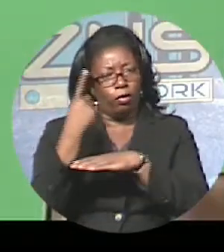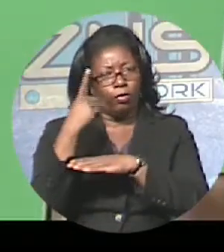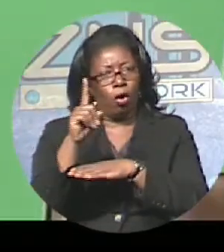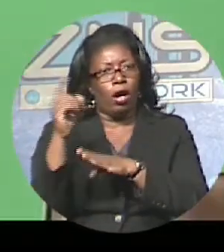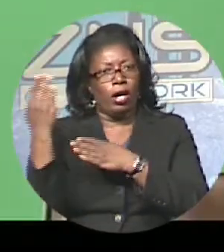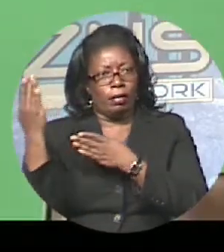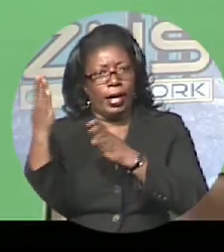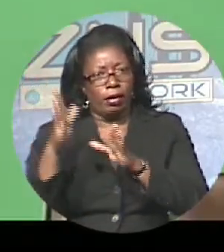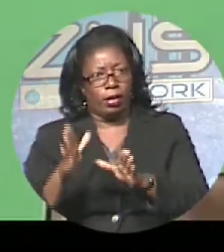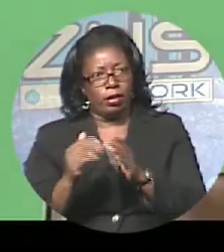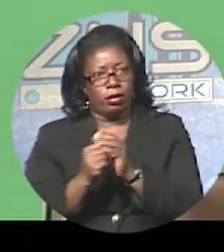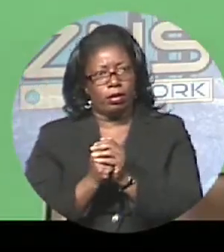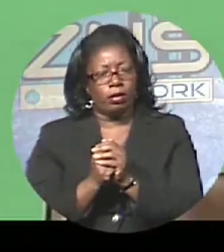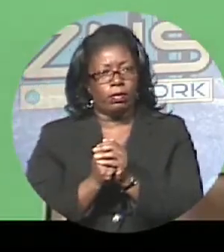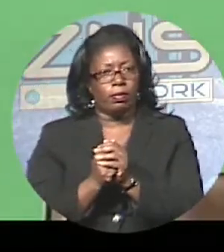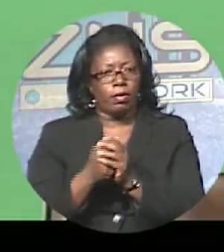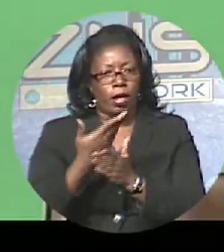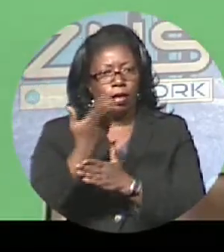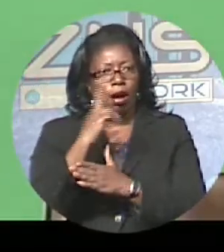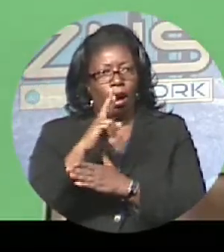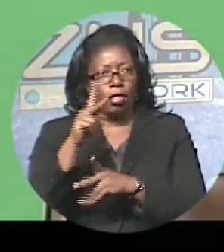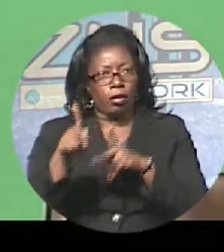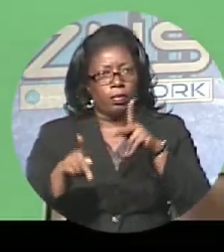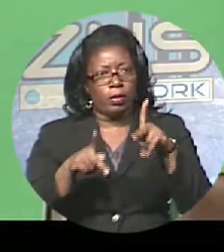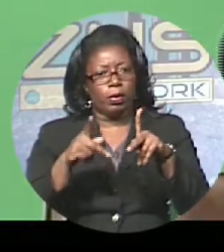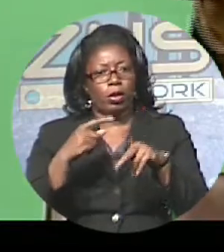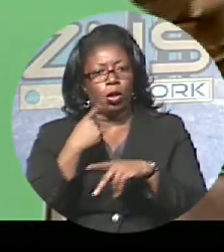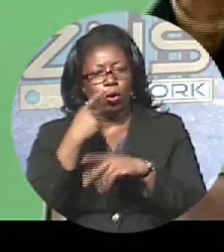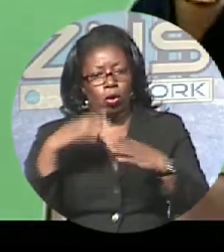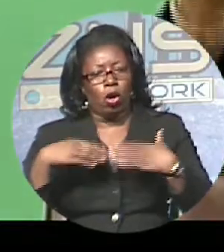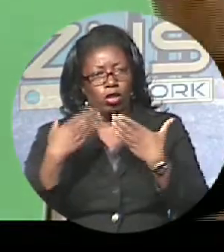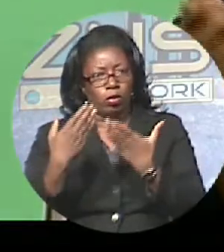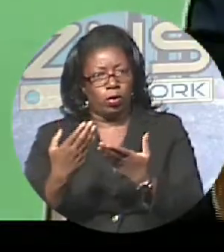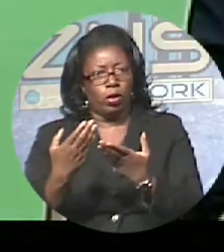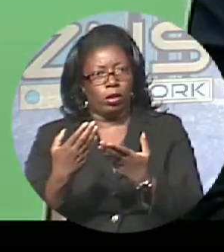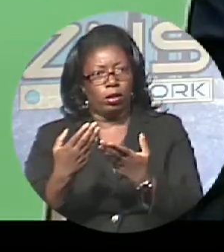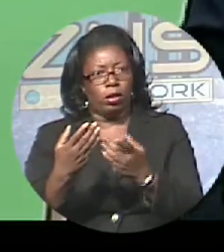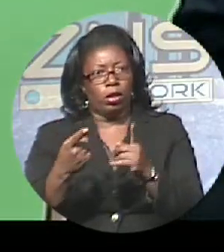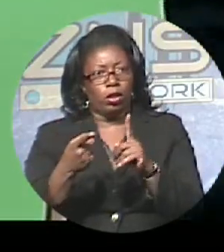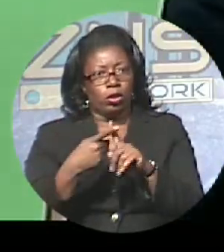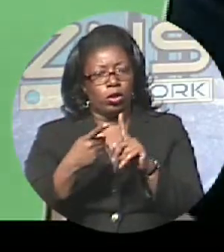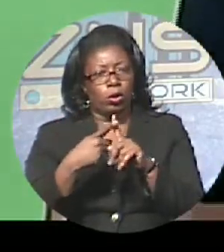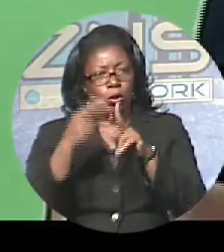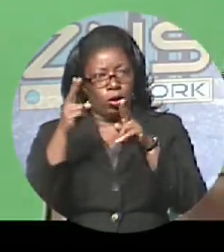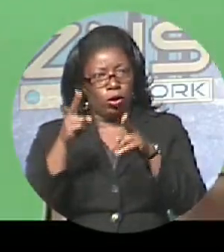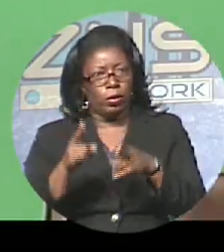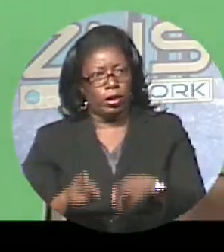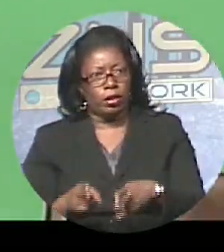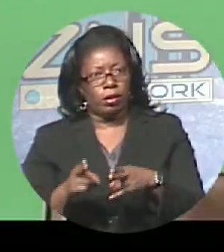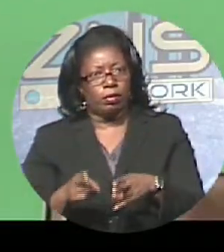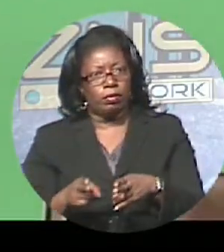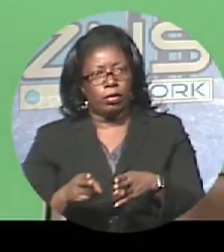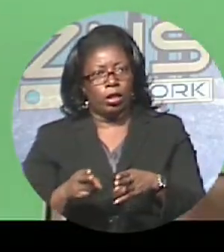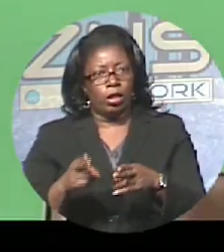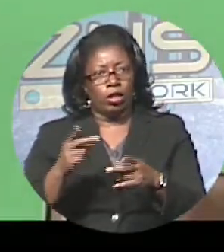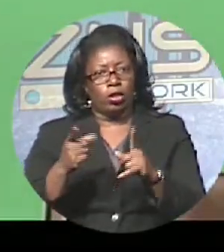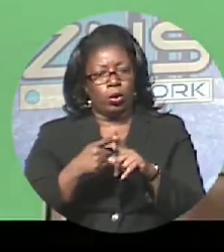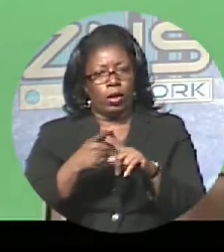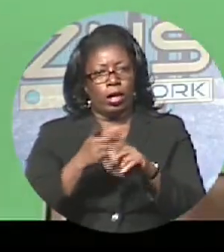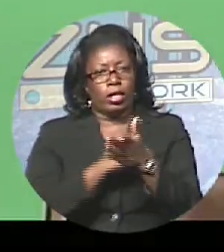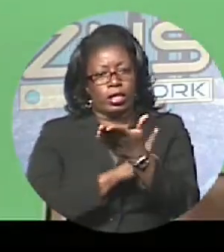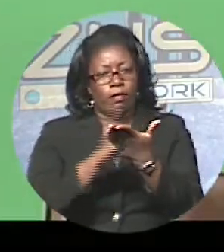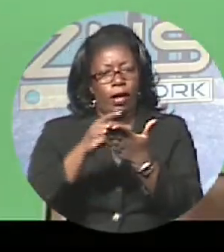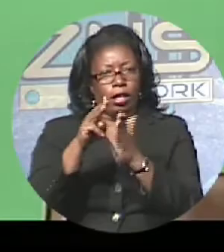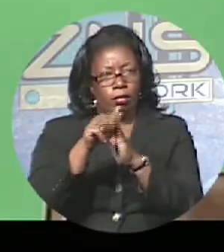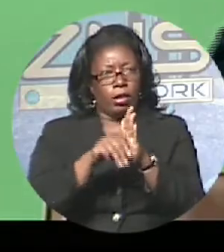are the people who, Mr. Speaker, contributed to human capital. to the development of our people,